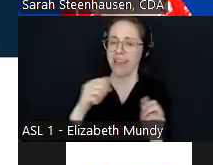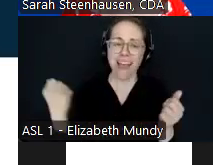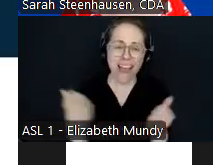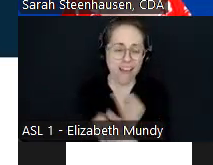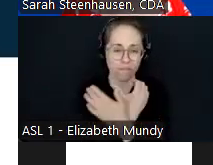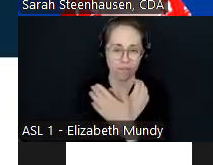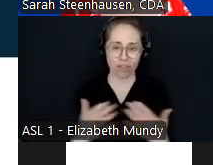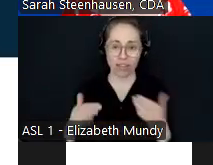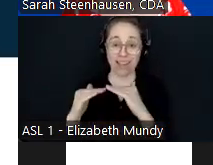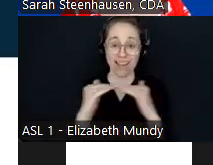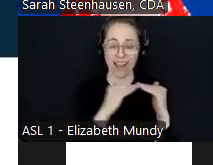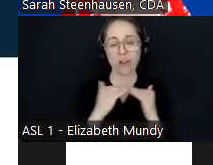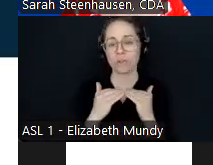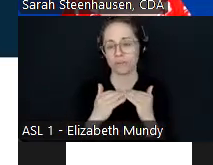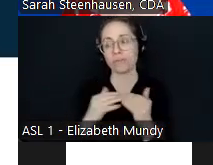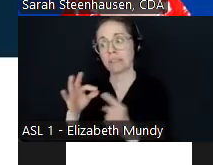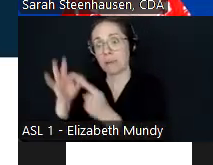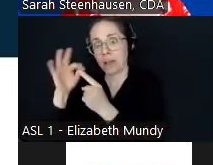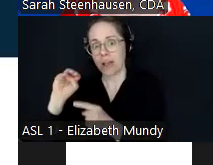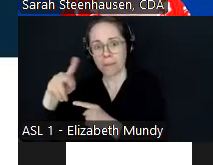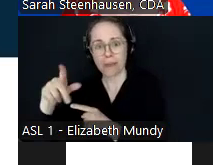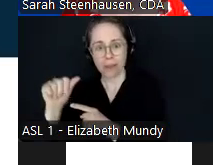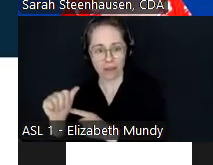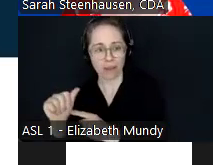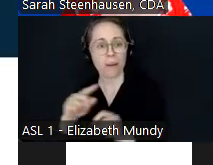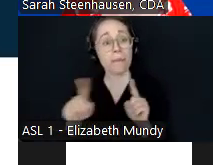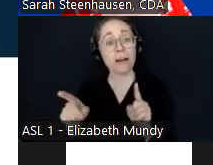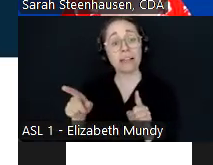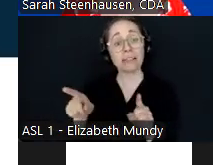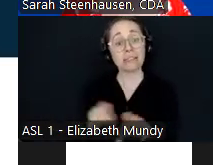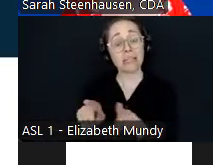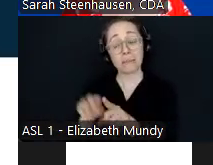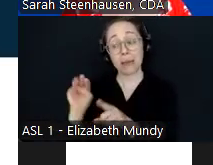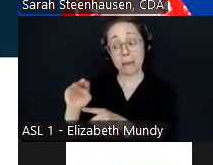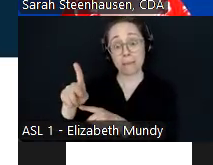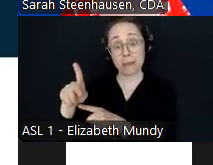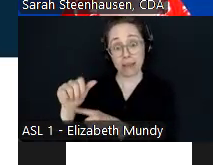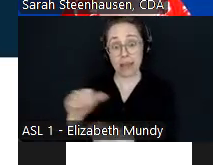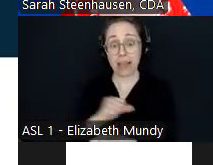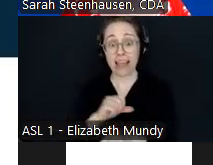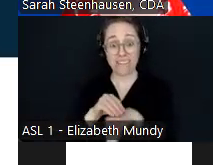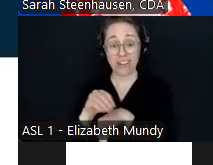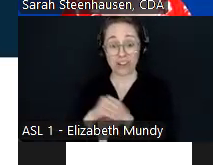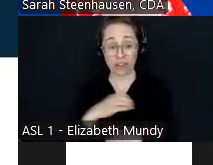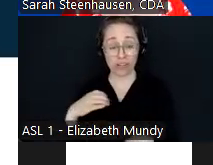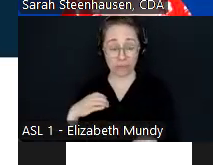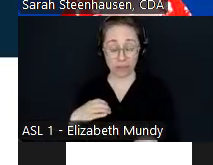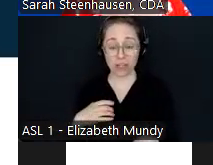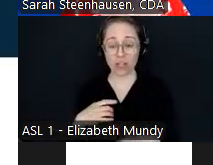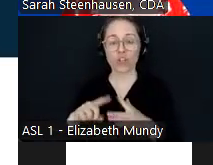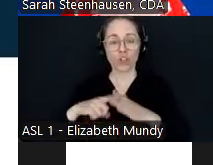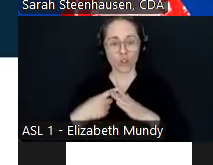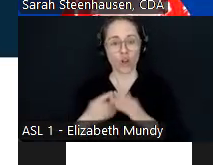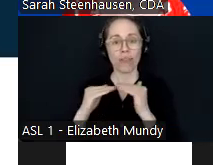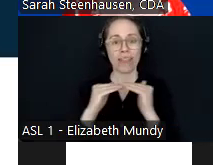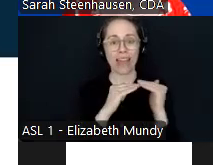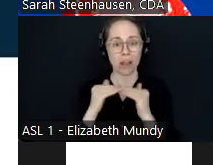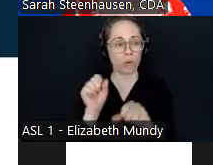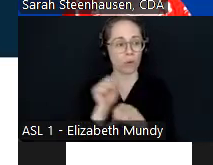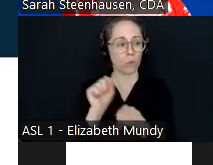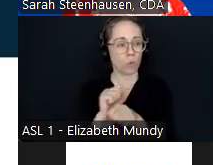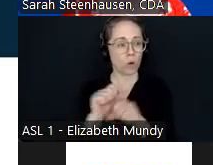And as Susan noted, the Equity Advisory Committee started as the Equity Work Group in the formation